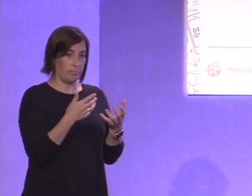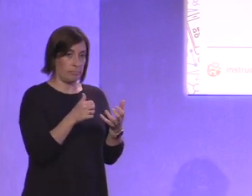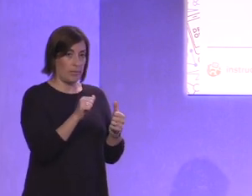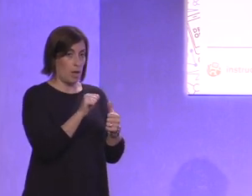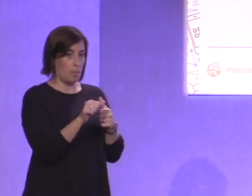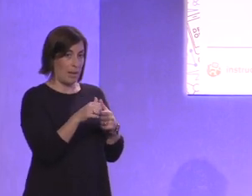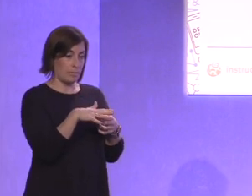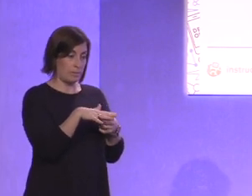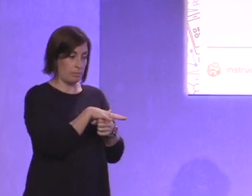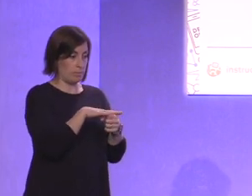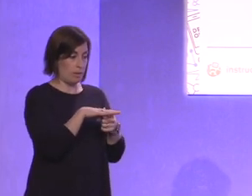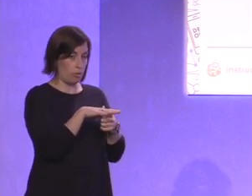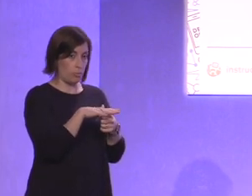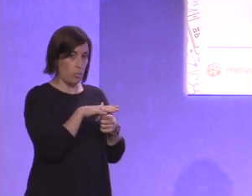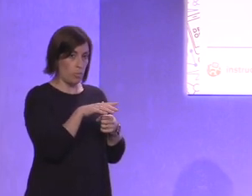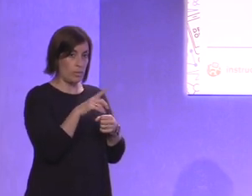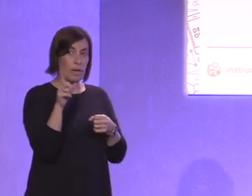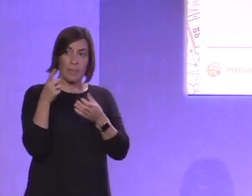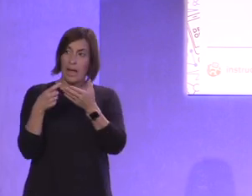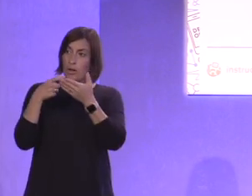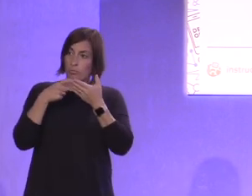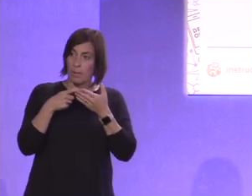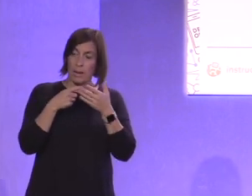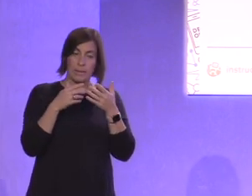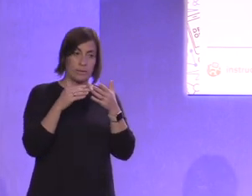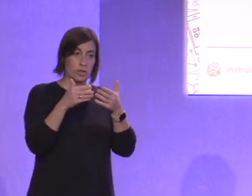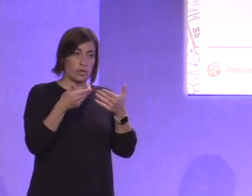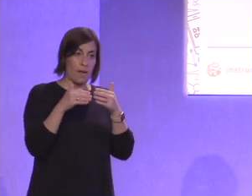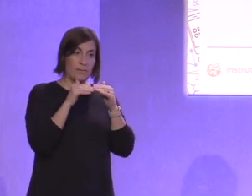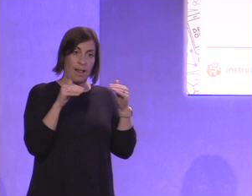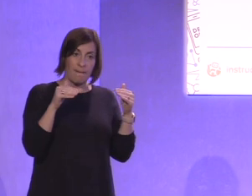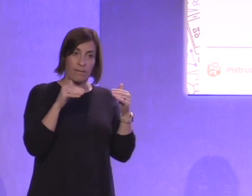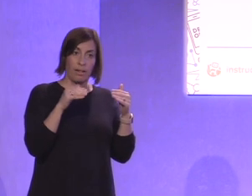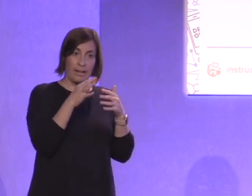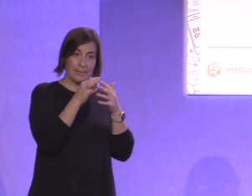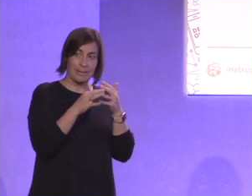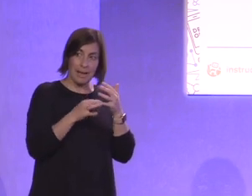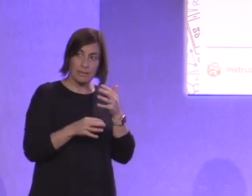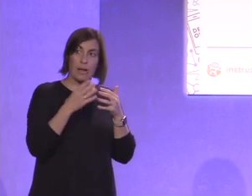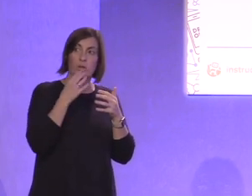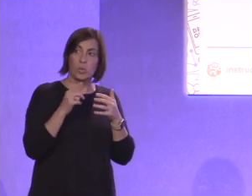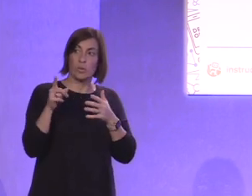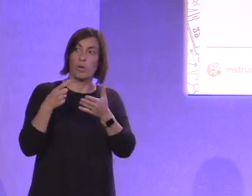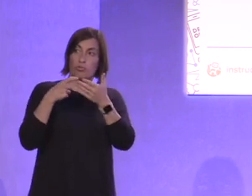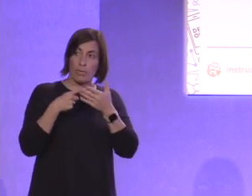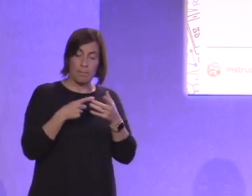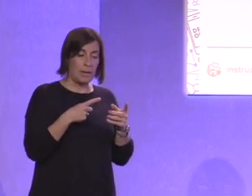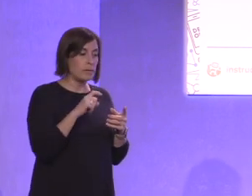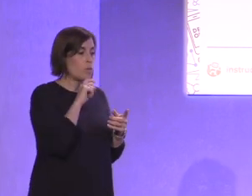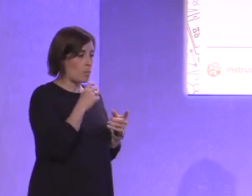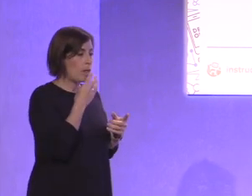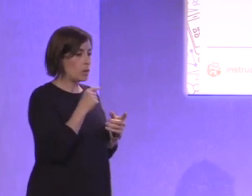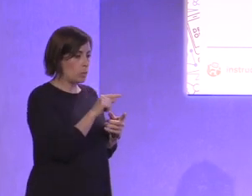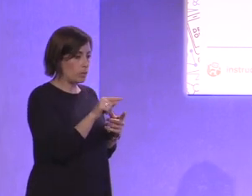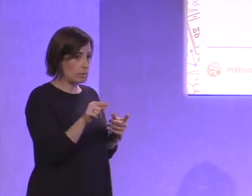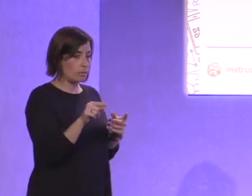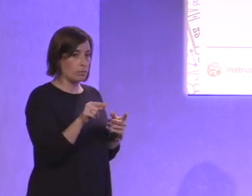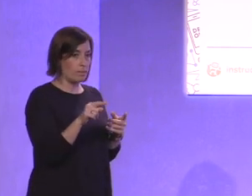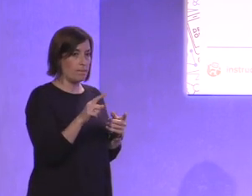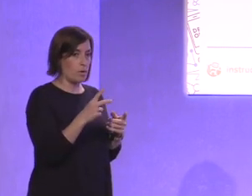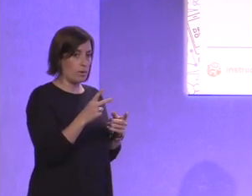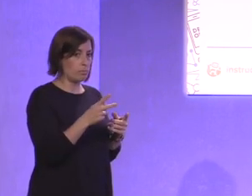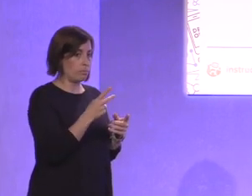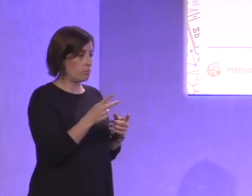recommend that we use as this service level indicator? So to unpack those, that acronym or the